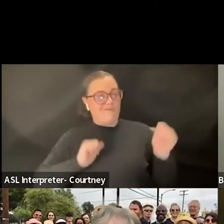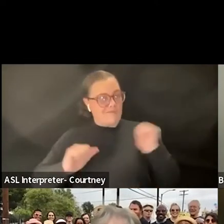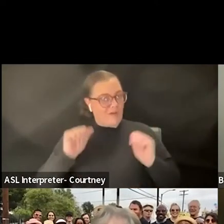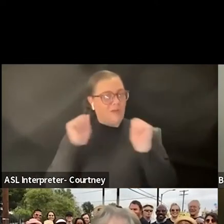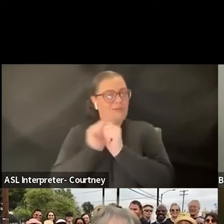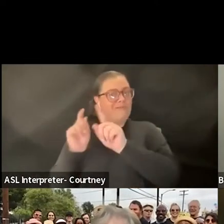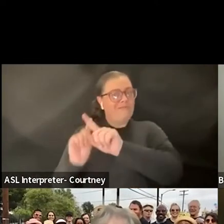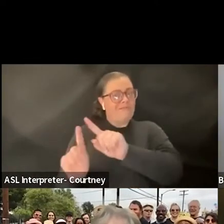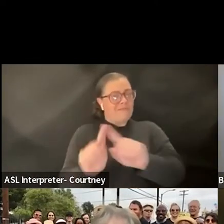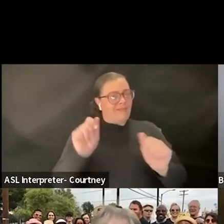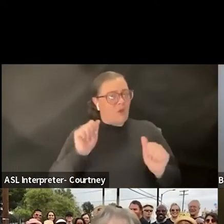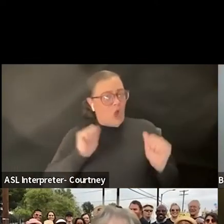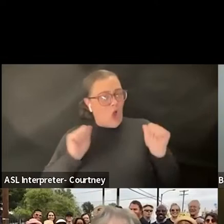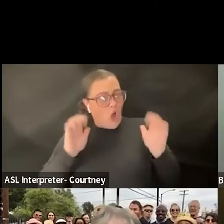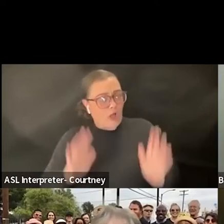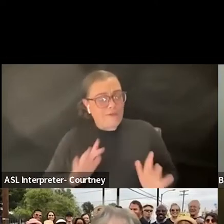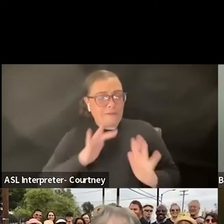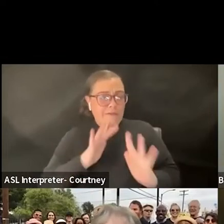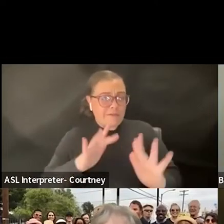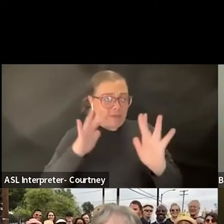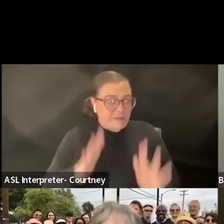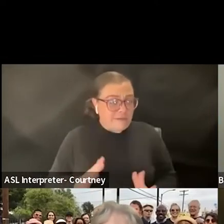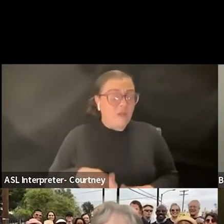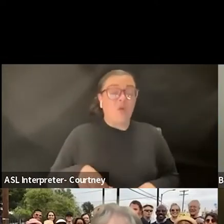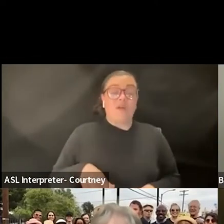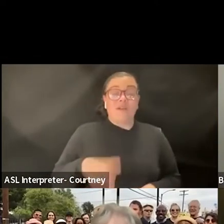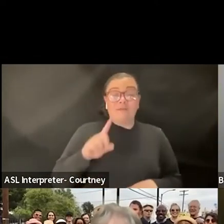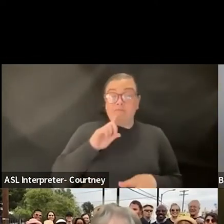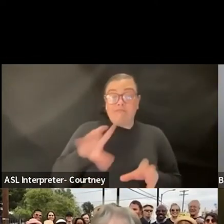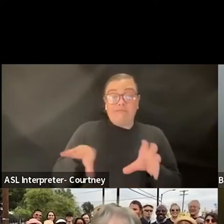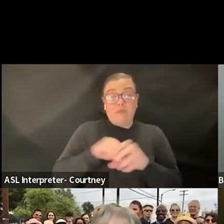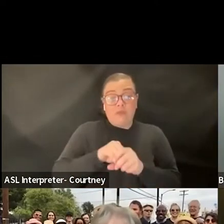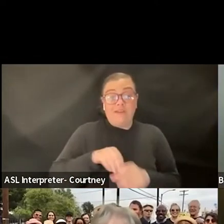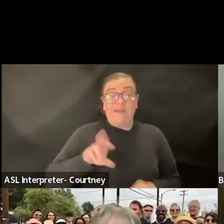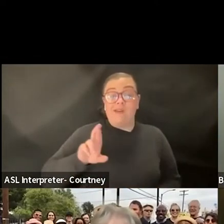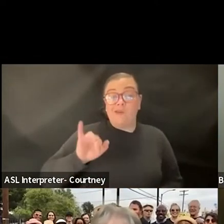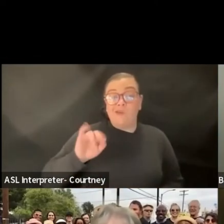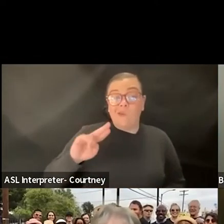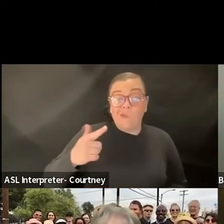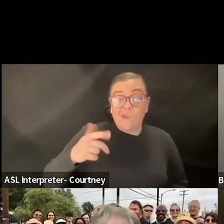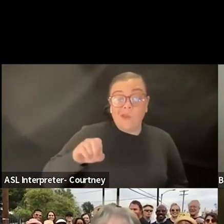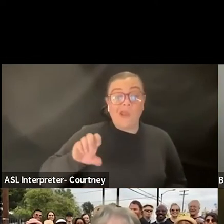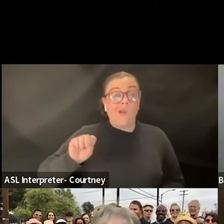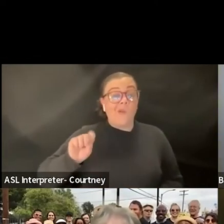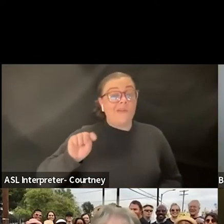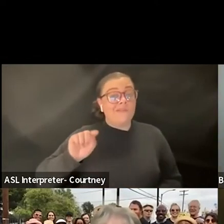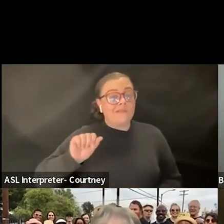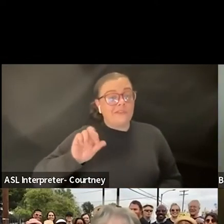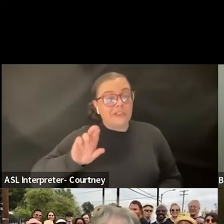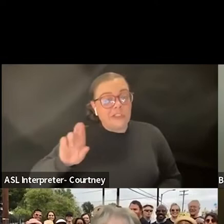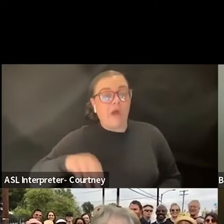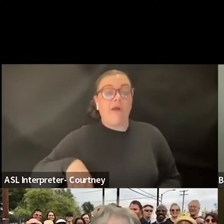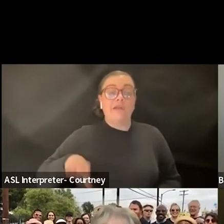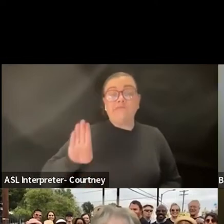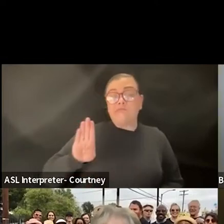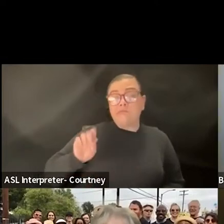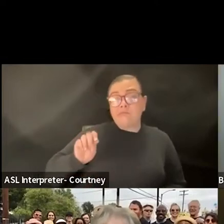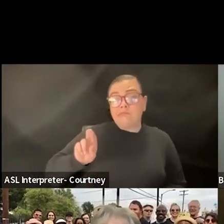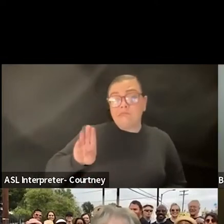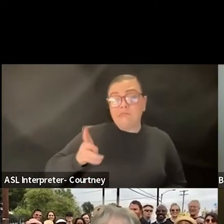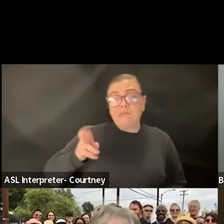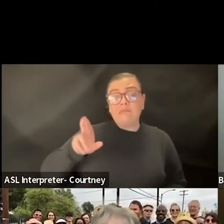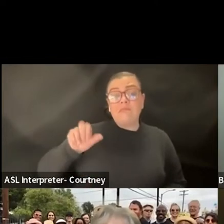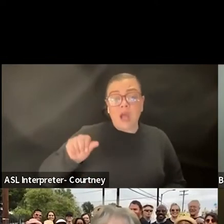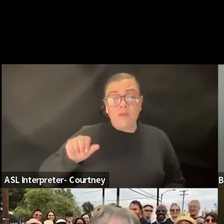Ringo Starr to Barbara Streisand and the new metal band Korn. Amy has also appeared on screen as both an actor